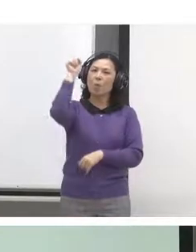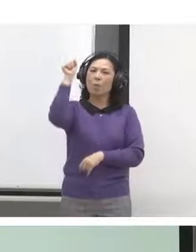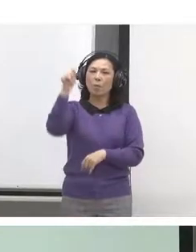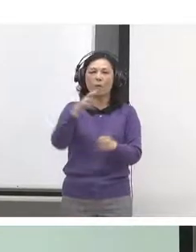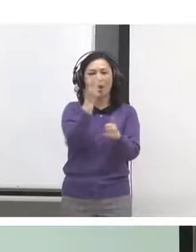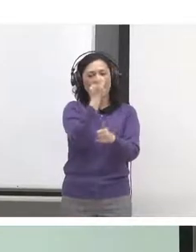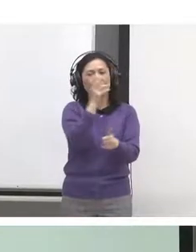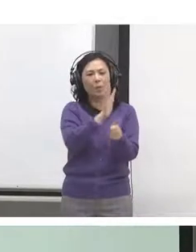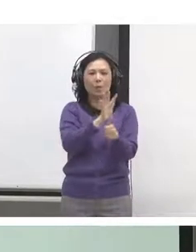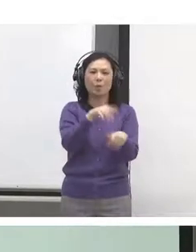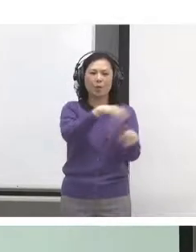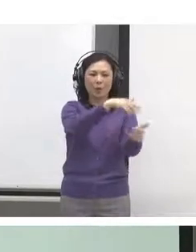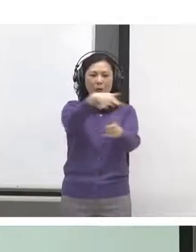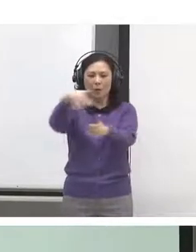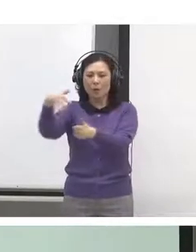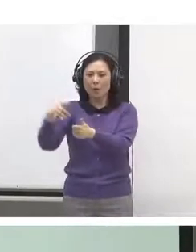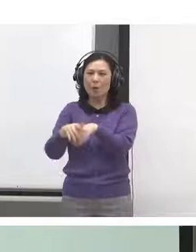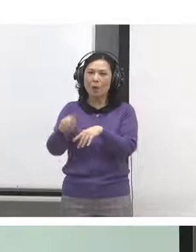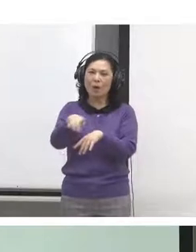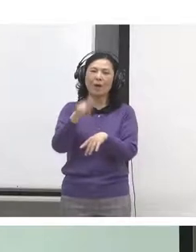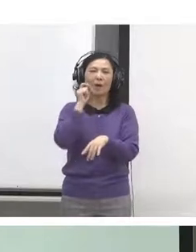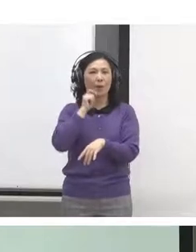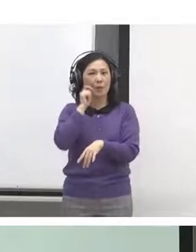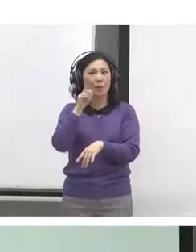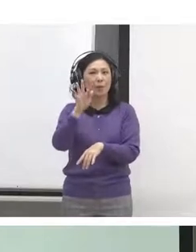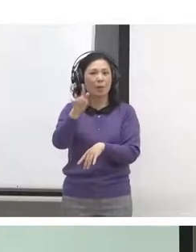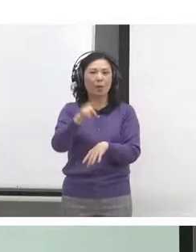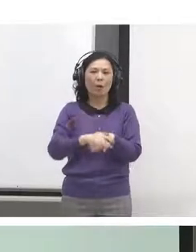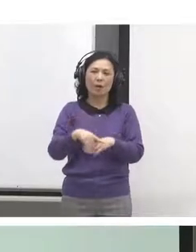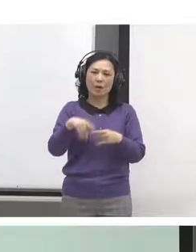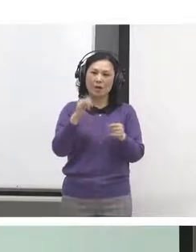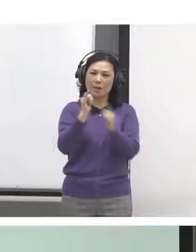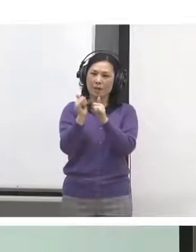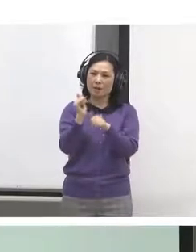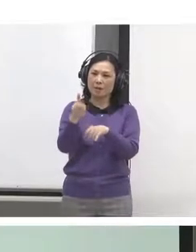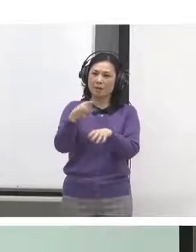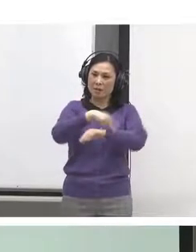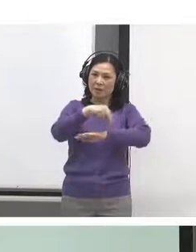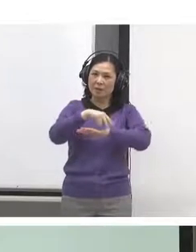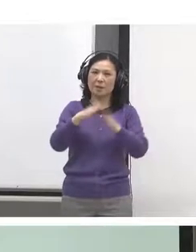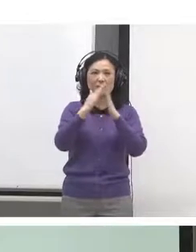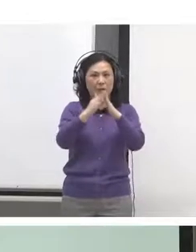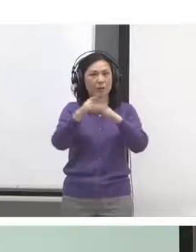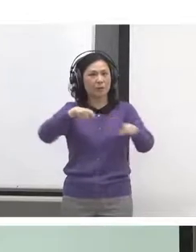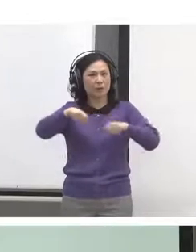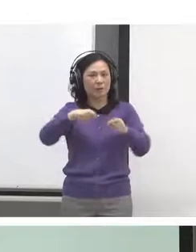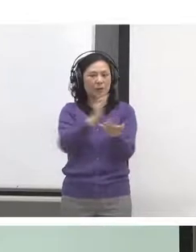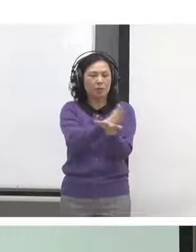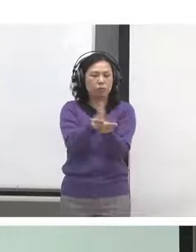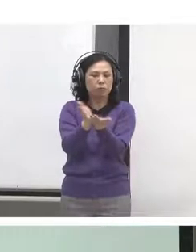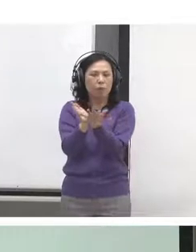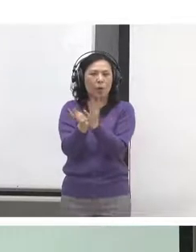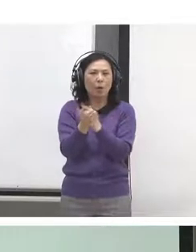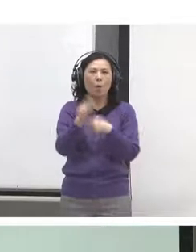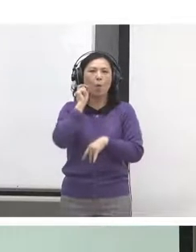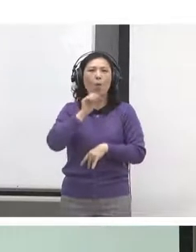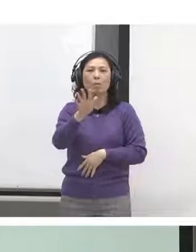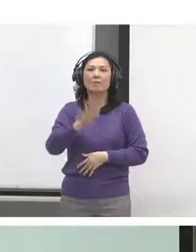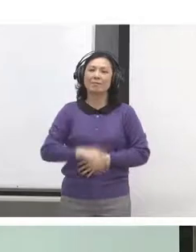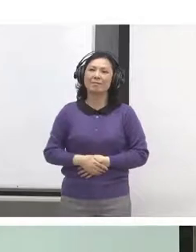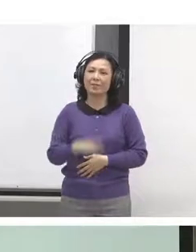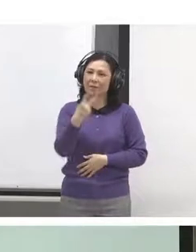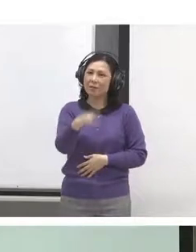taking concepts from design, technology development, policymaking, and urban planning, and combining them in ways that were new